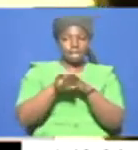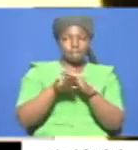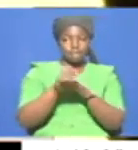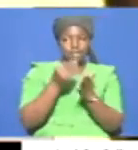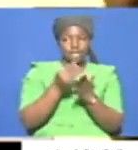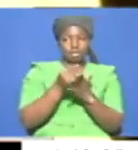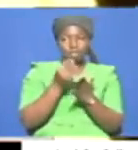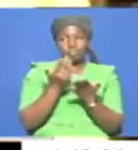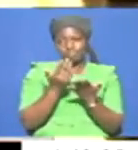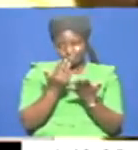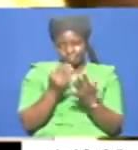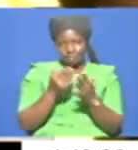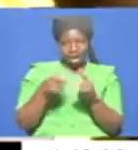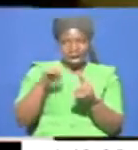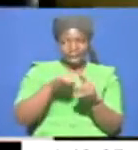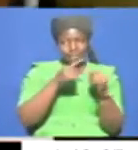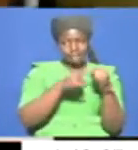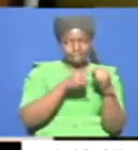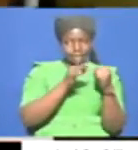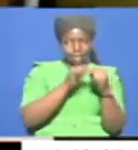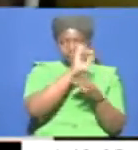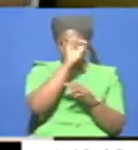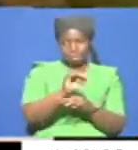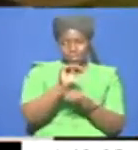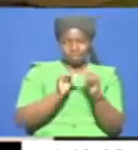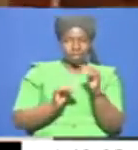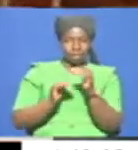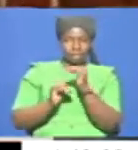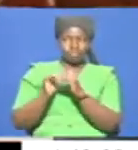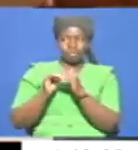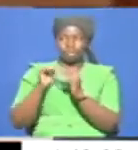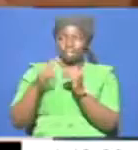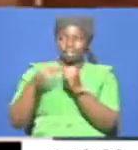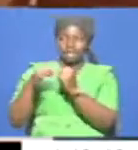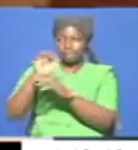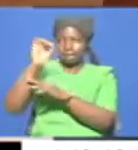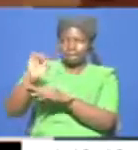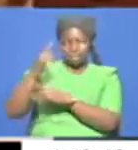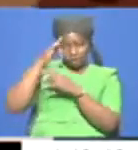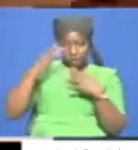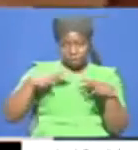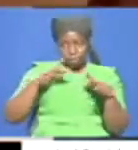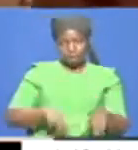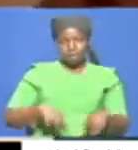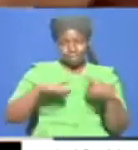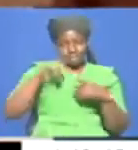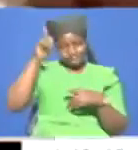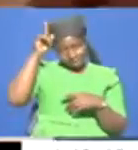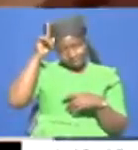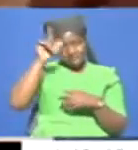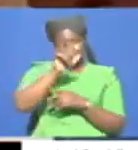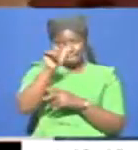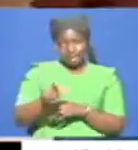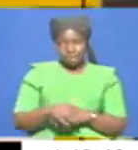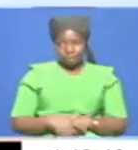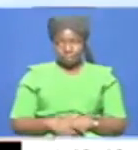from 86% nationally, while hitting 78% for those living in rural areas. There's also been steady growth in